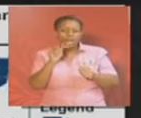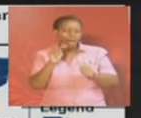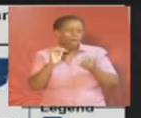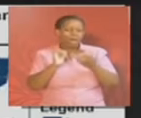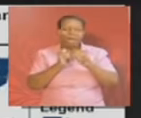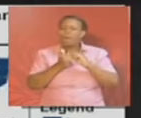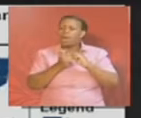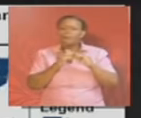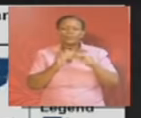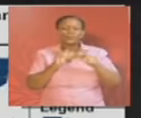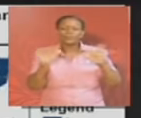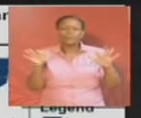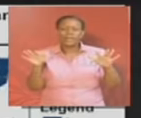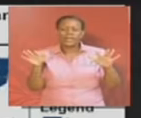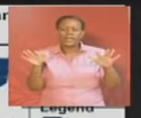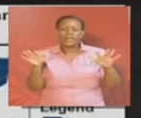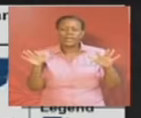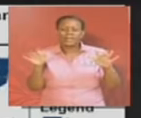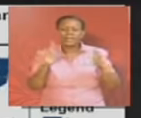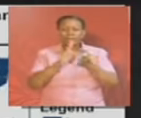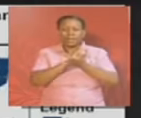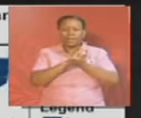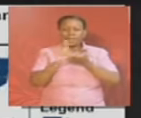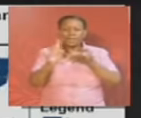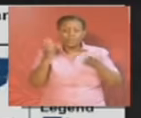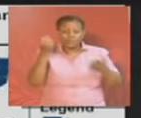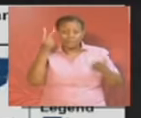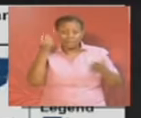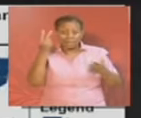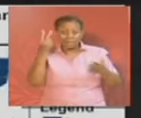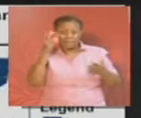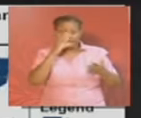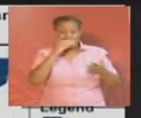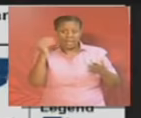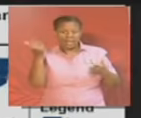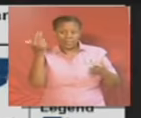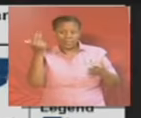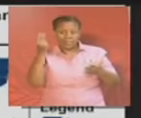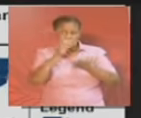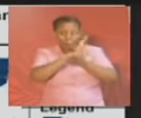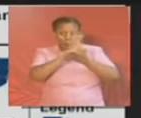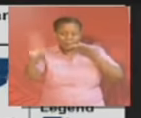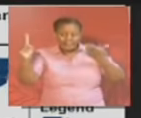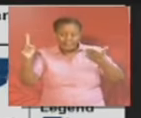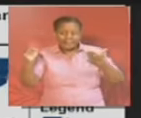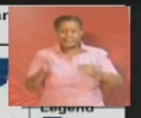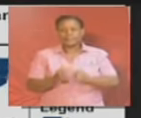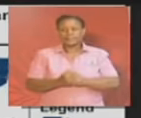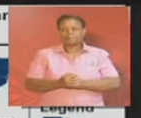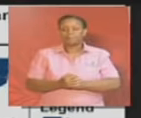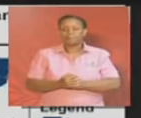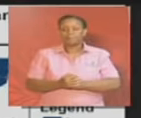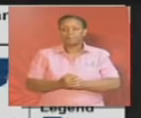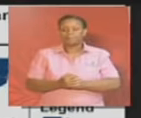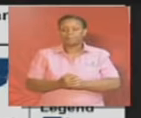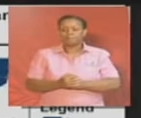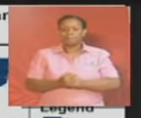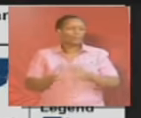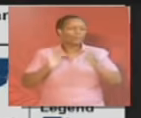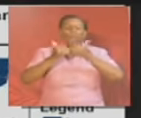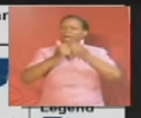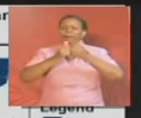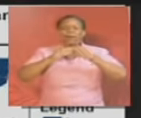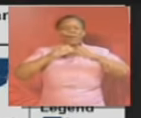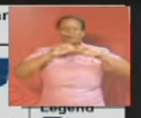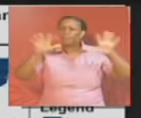13, covering the period 21st of March to the 3rd of April in this case. We are seeing more areas recording cases, but not just that, we